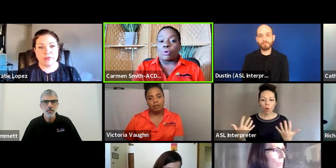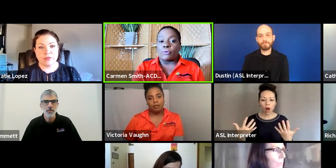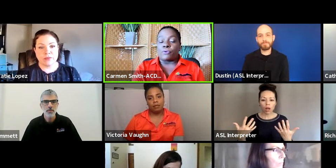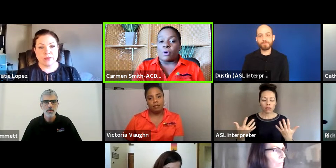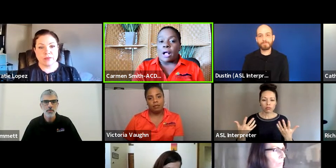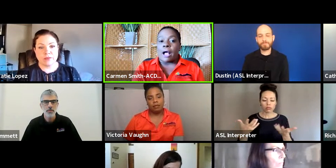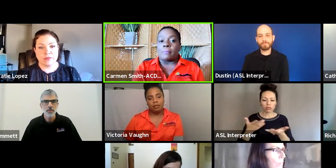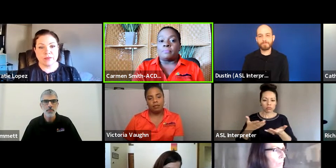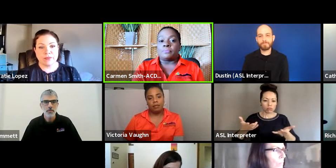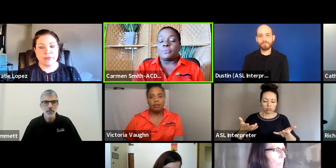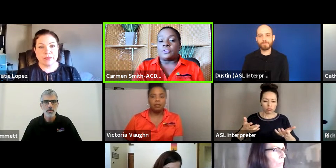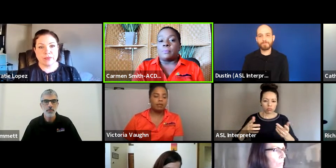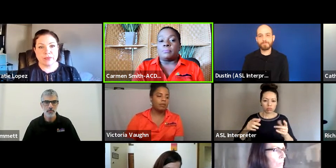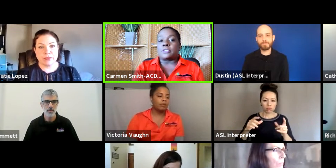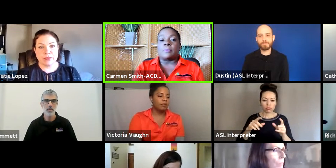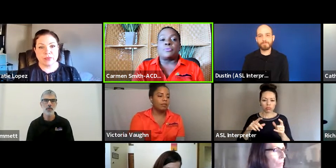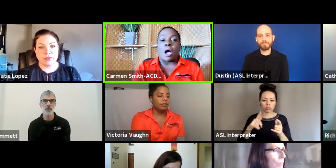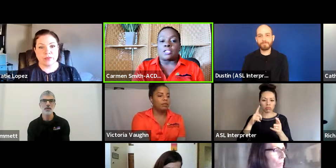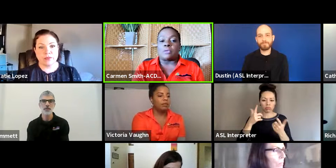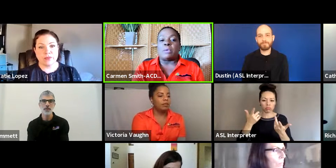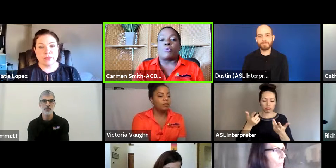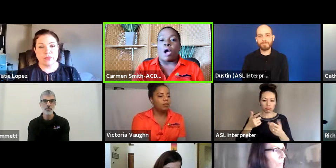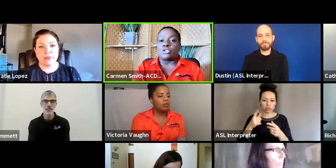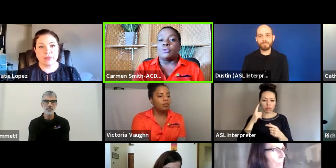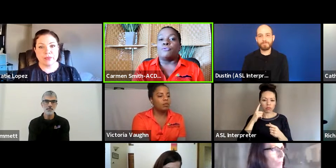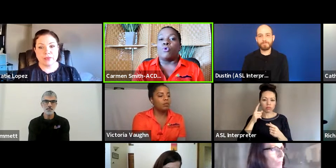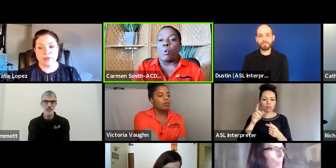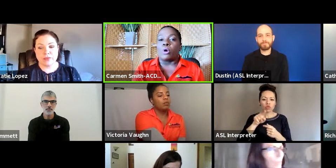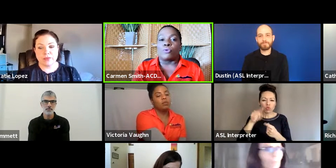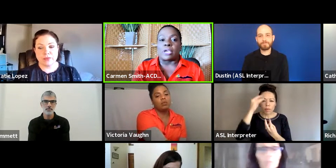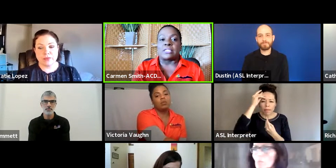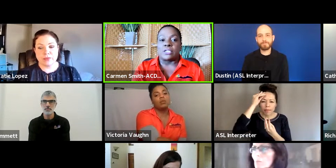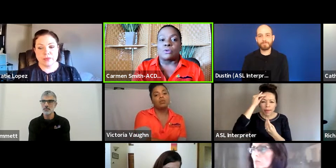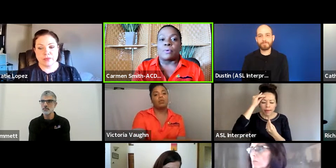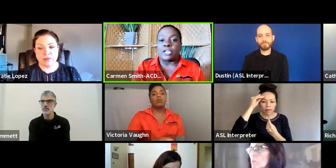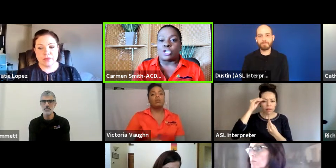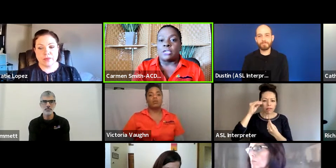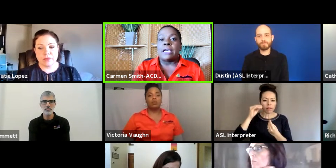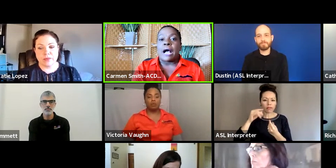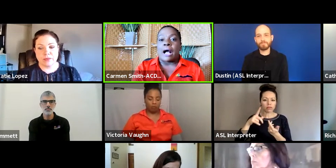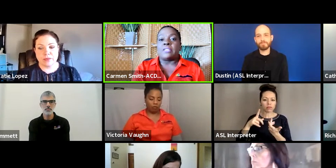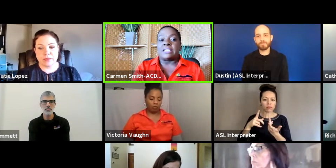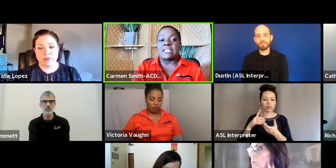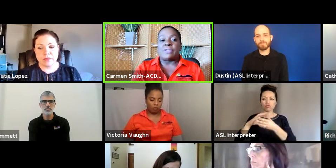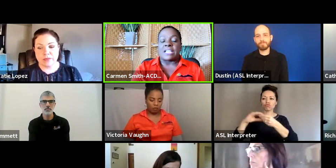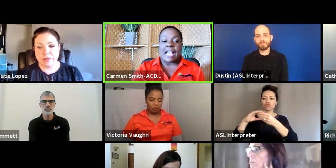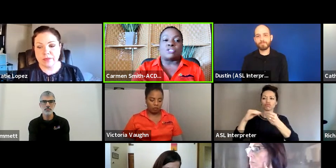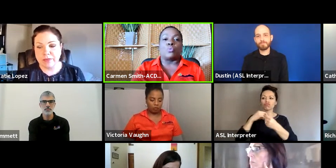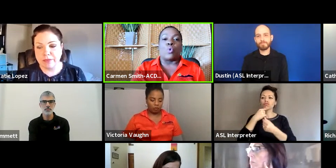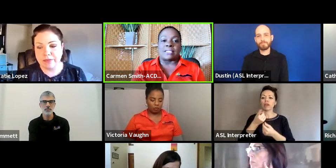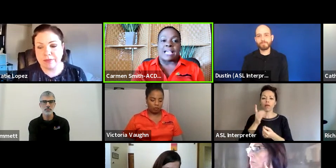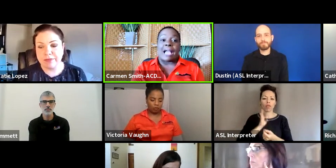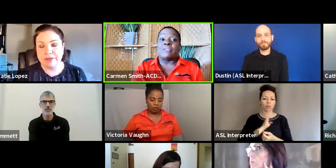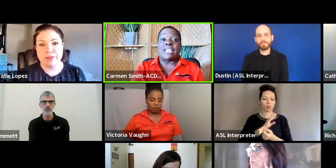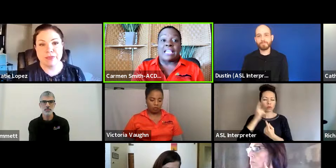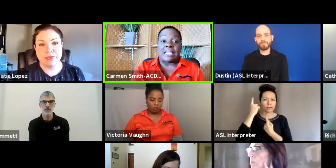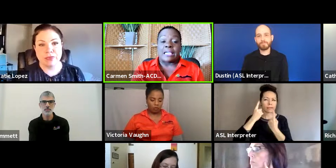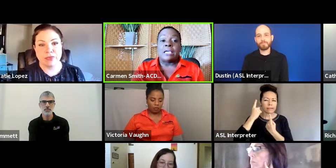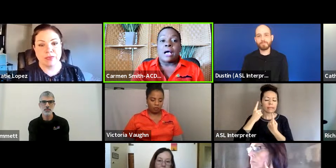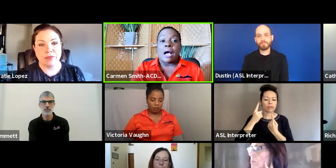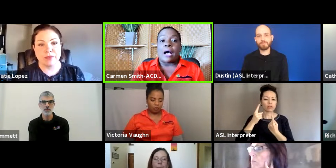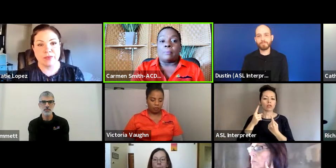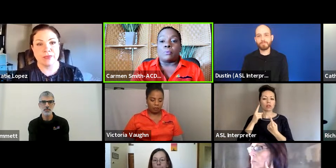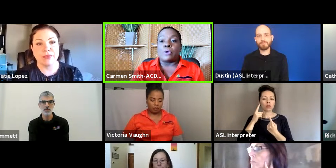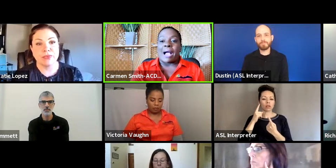be, in order for some thought to be brought to the full board for consideration this evening as to what time,